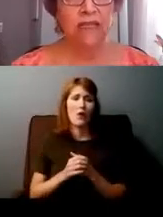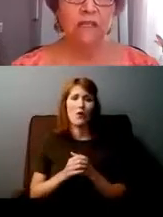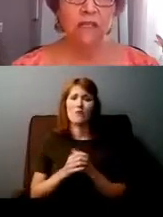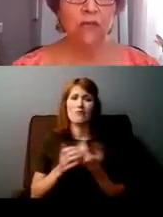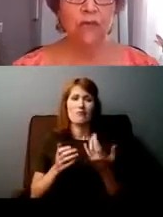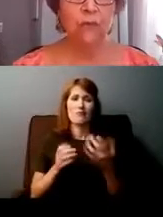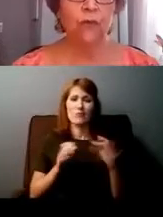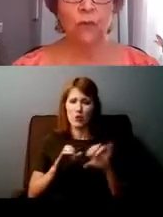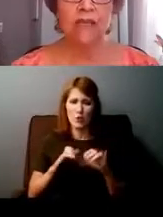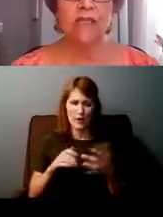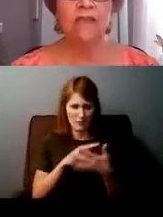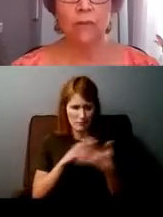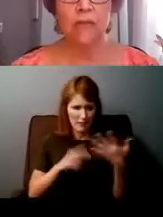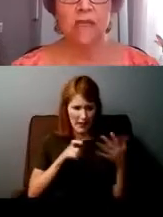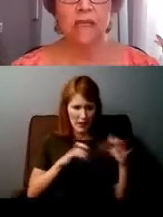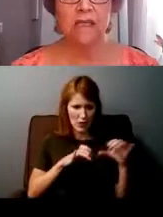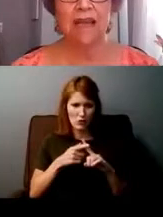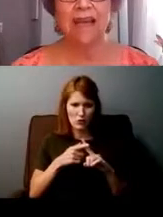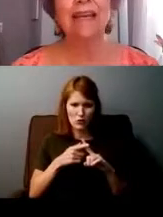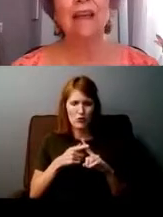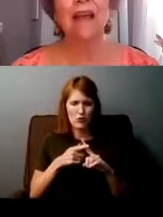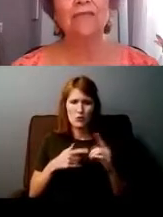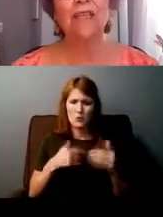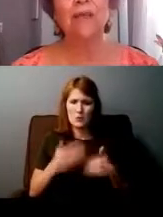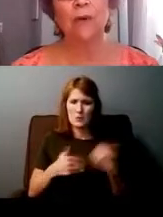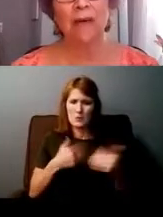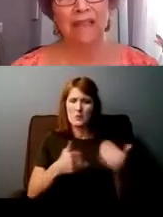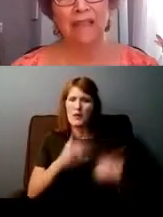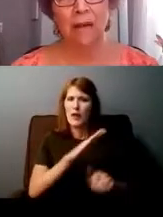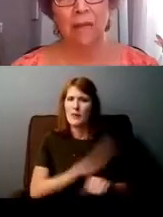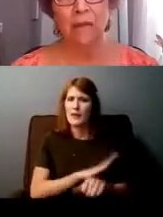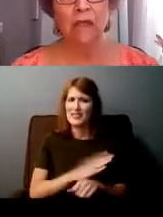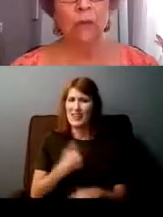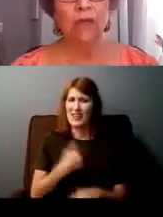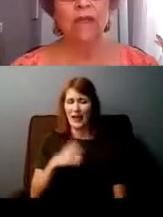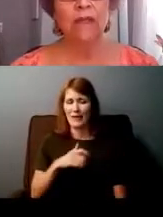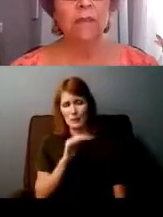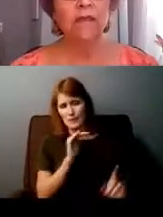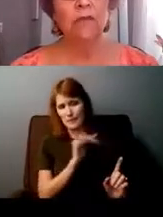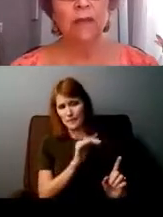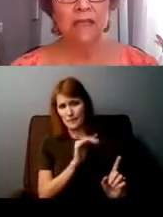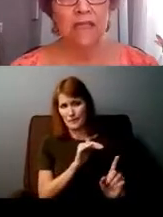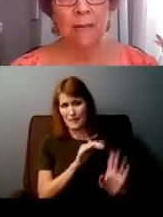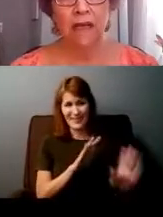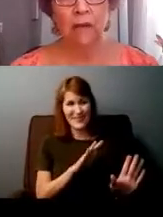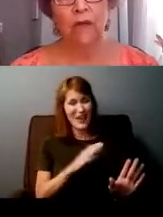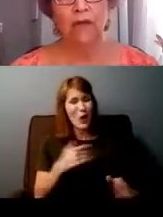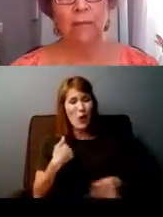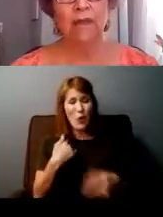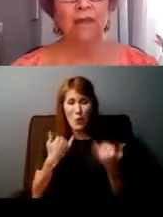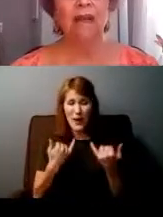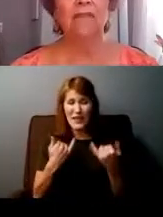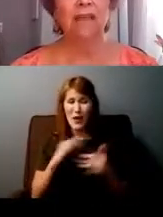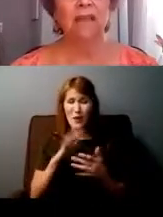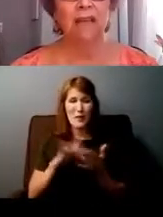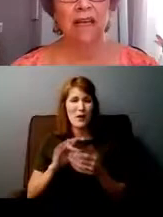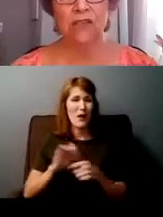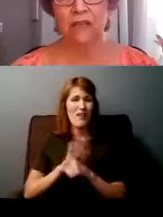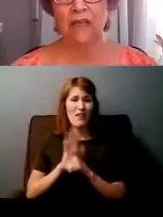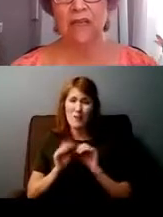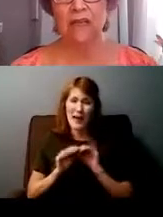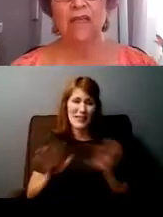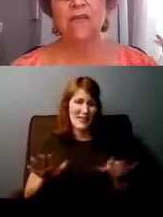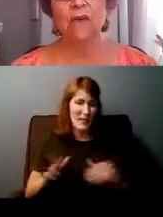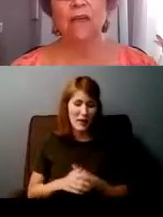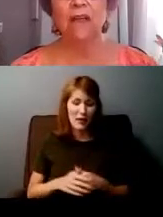they need to do to progress in their business. And I have to keep reminding them, we're in the middle of a pandemic. We're in the middle of an